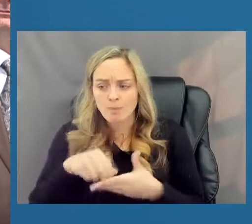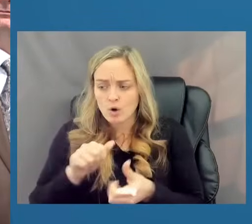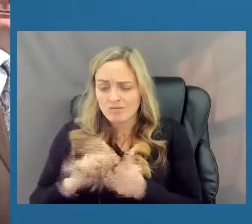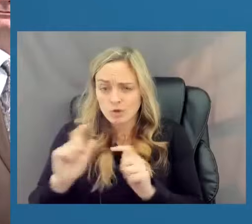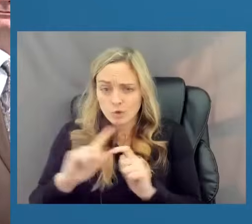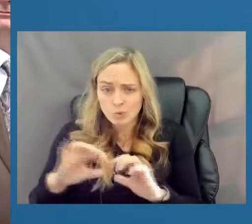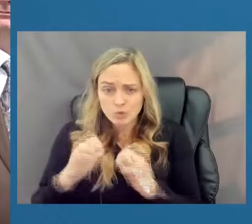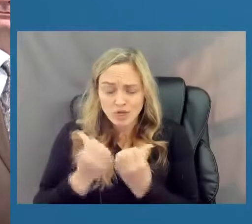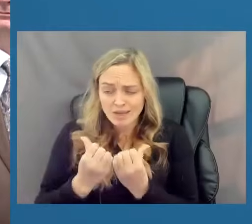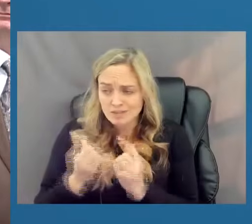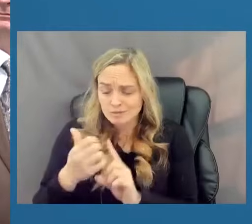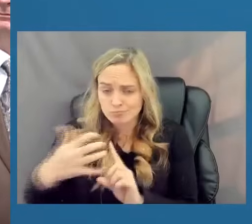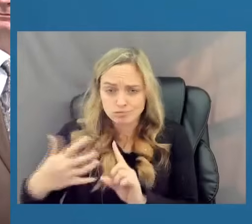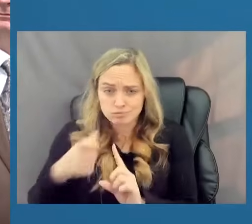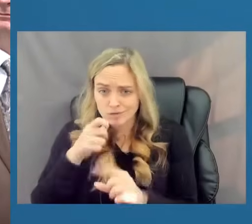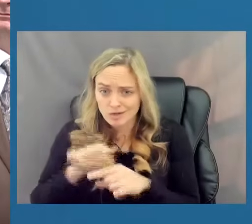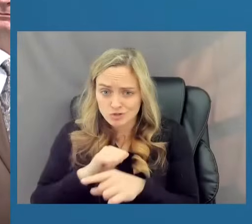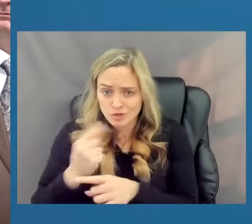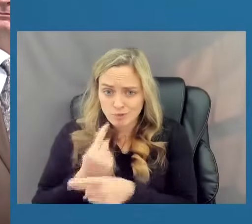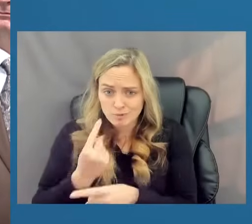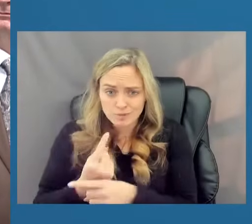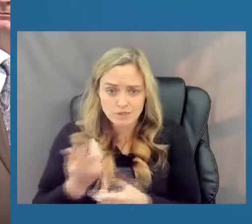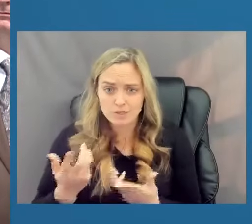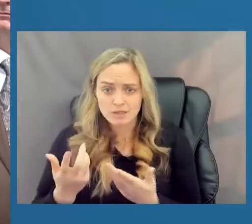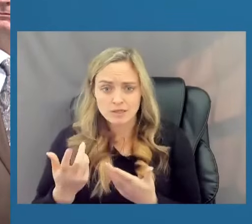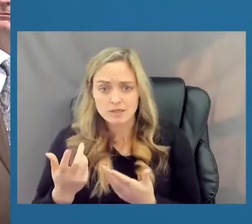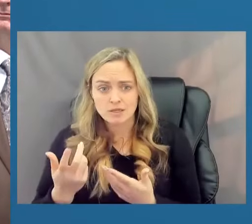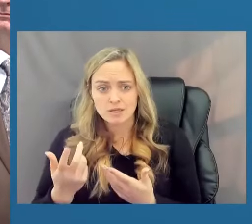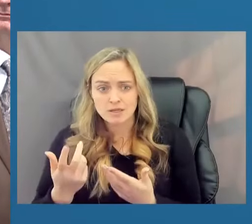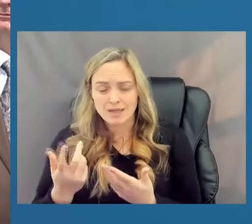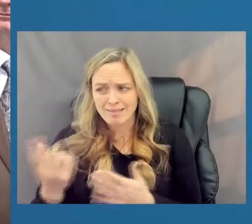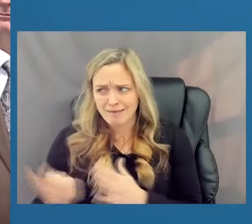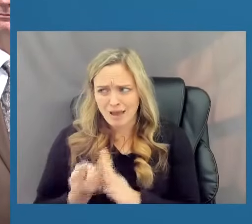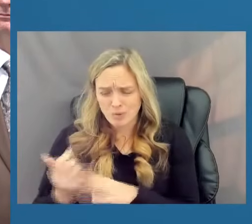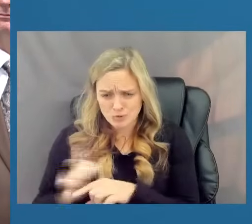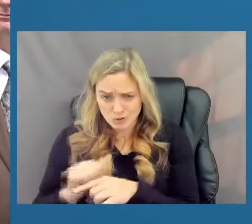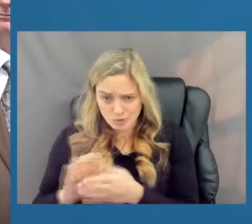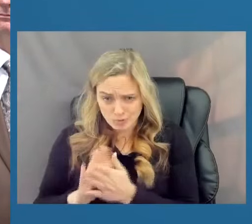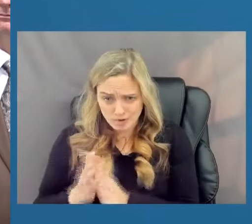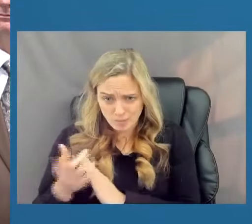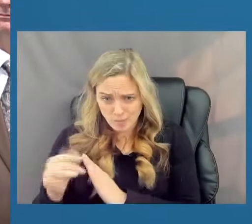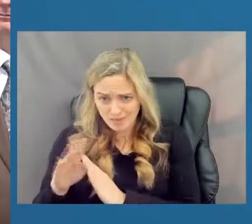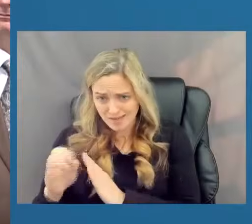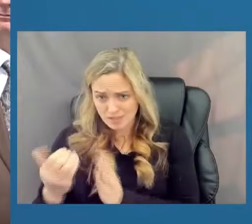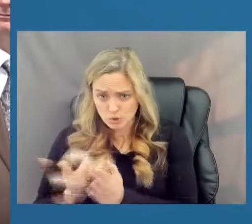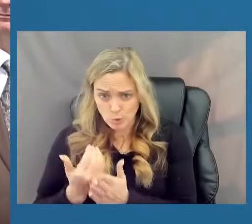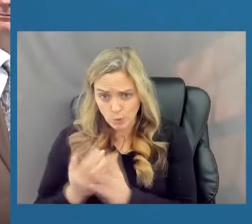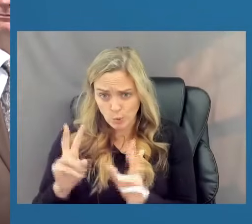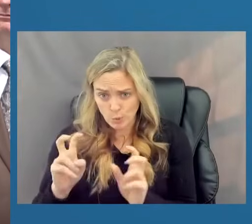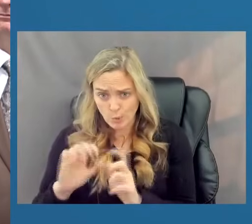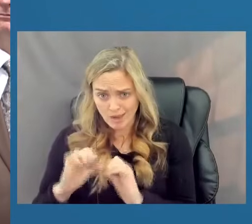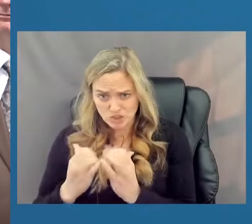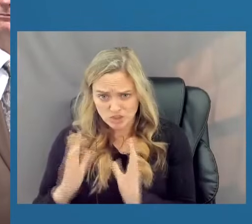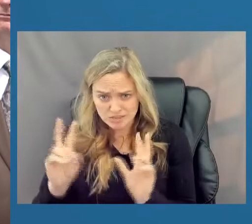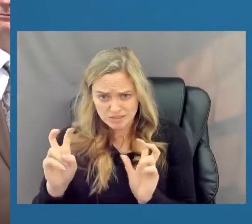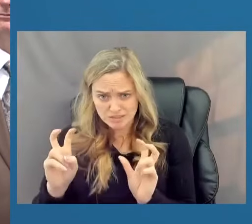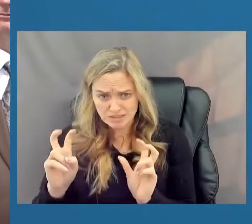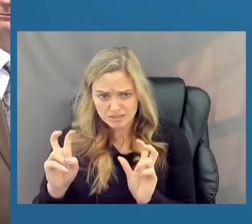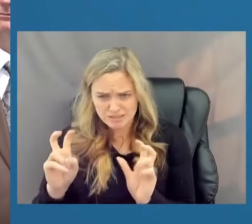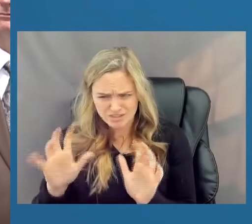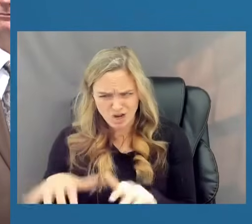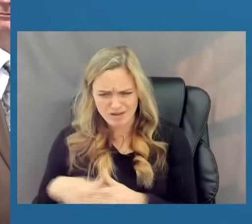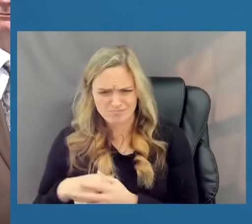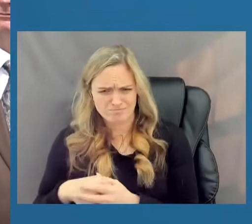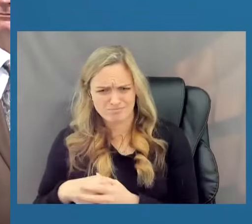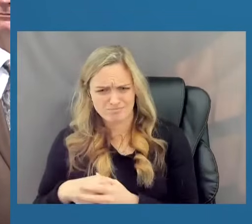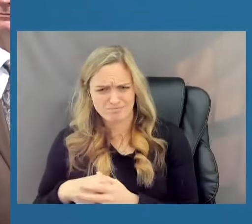bloated, untrained. The hours of training that goes to be one of these new ICE agents is shocking.